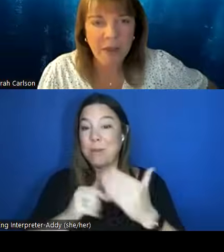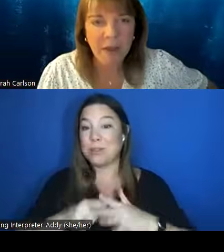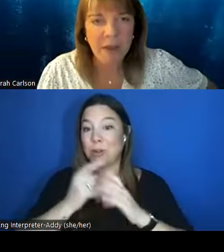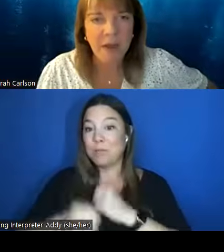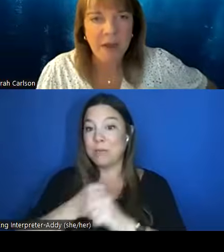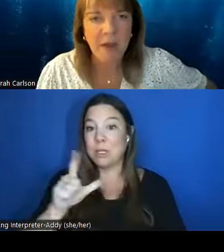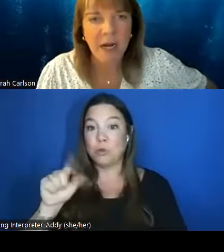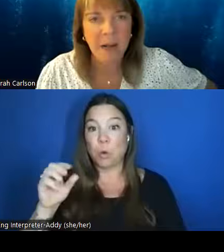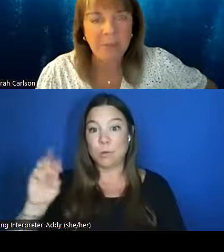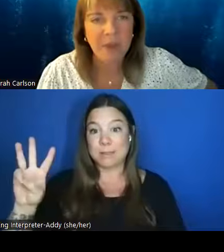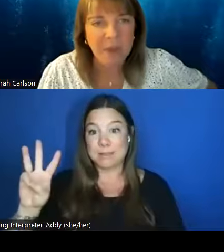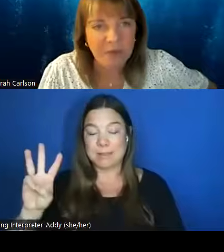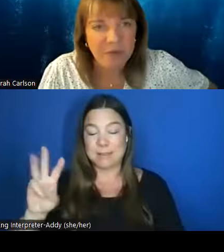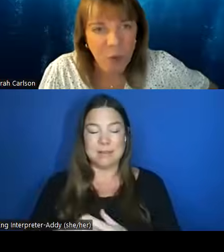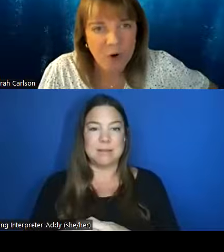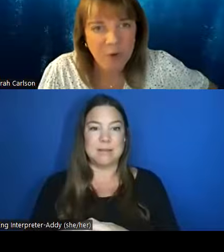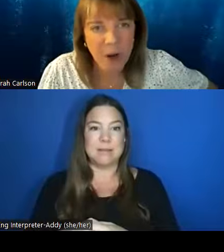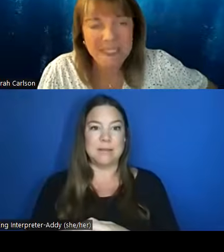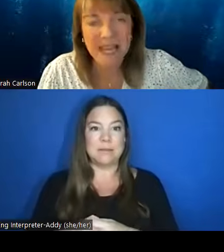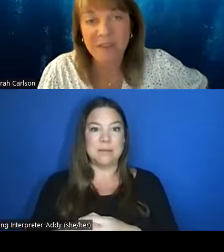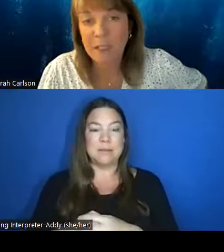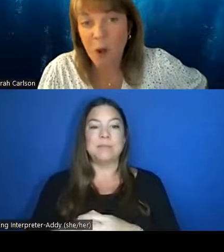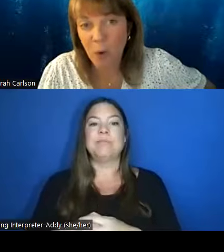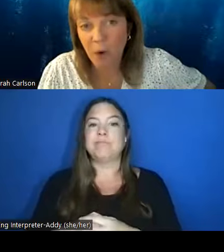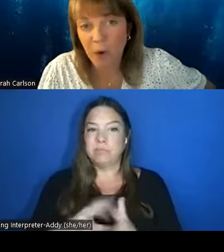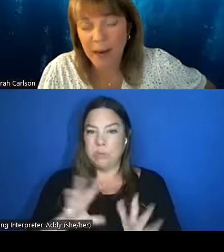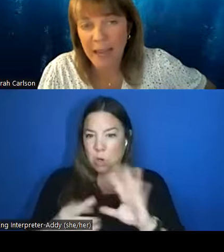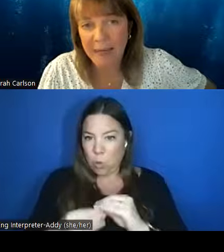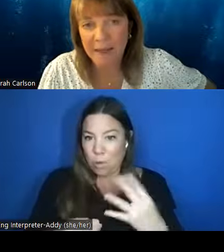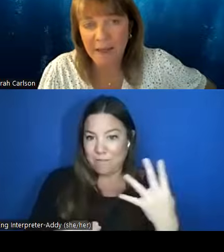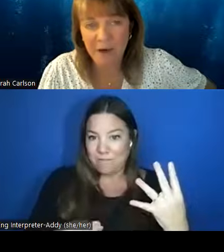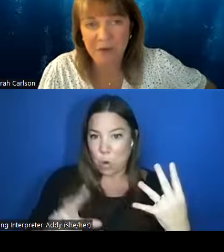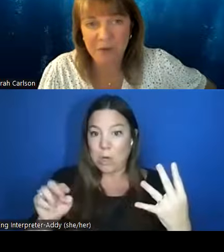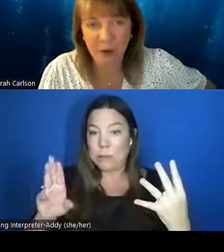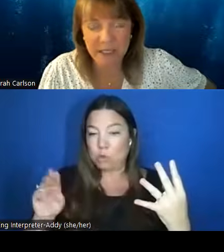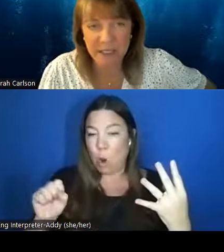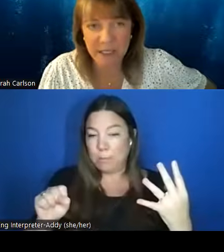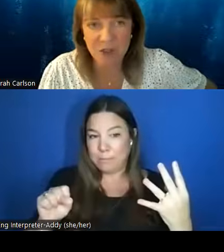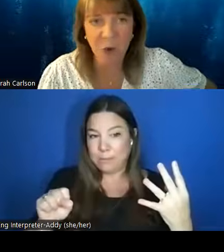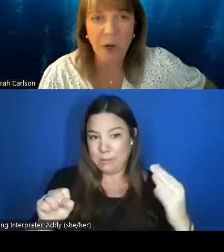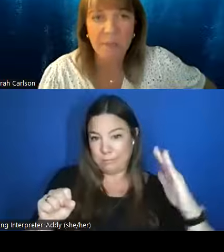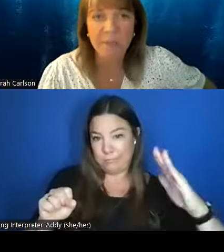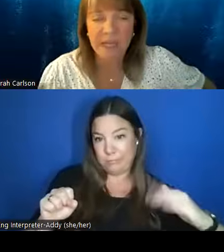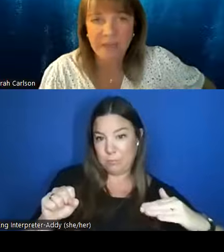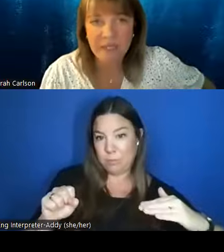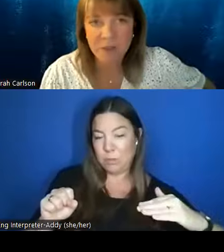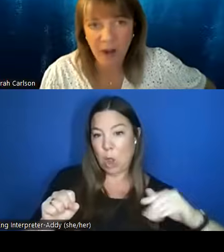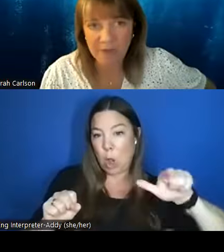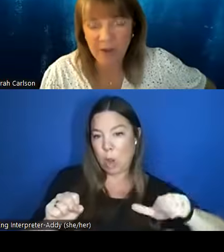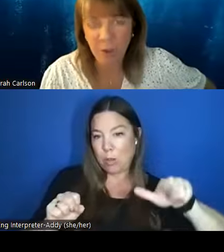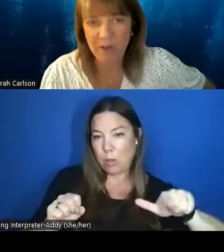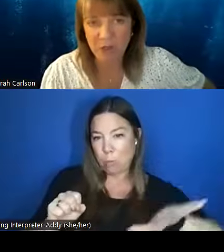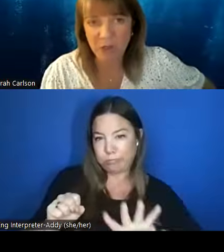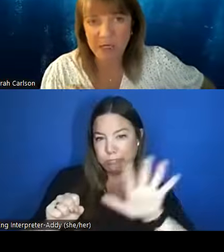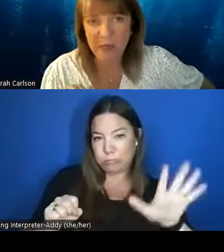with the 4 drums at the lower end of the wreck site. So in this